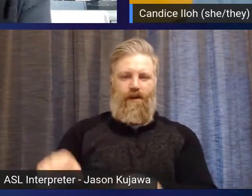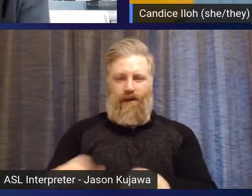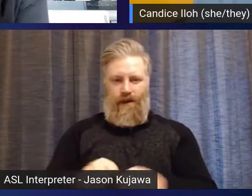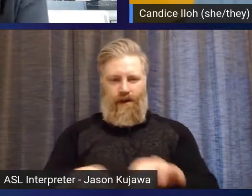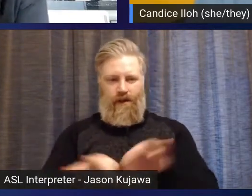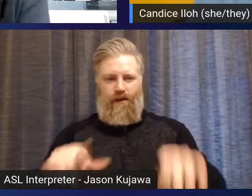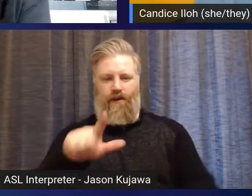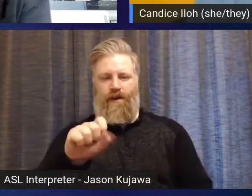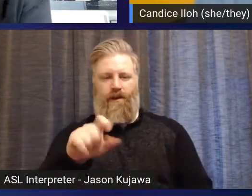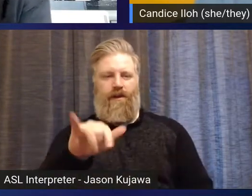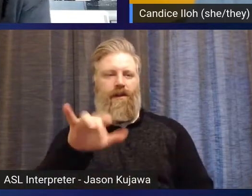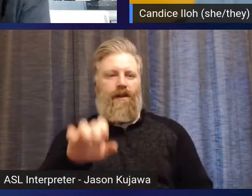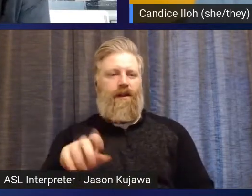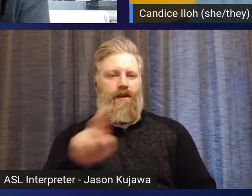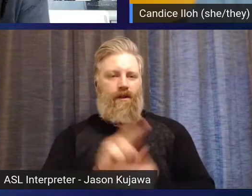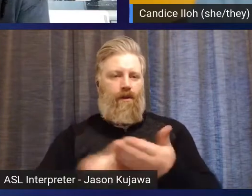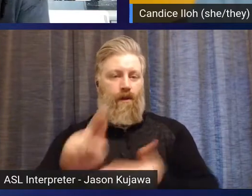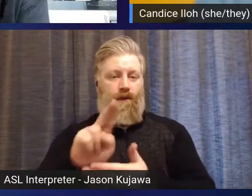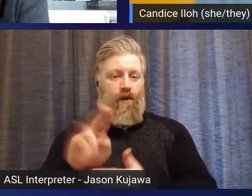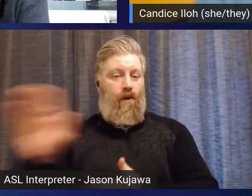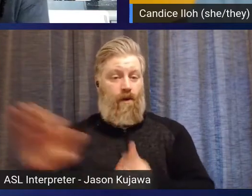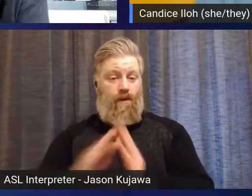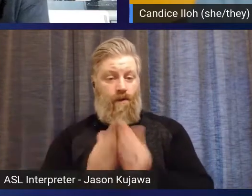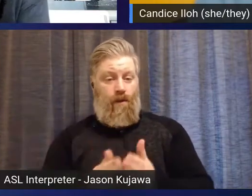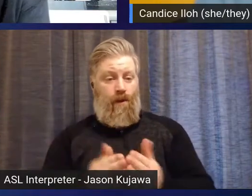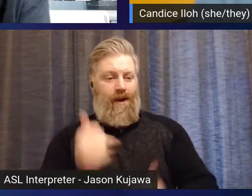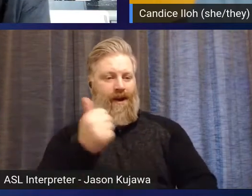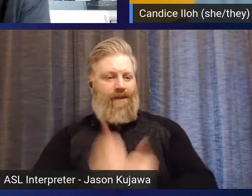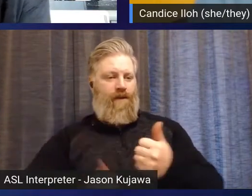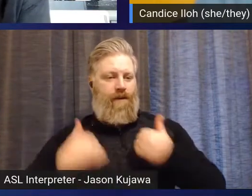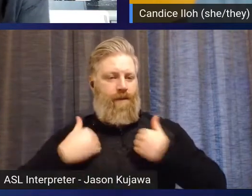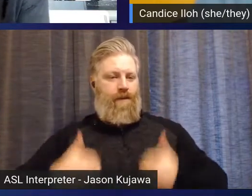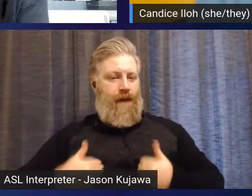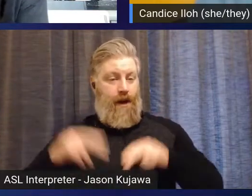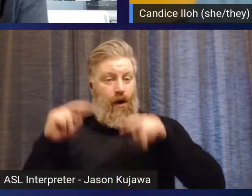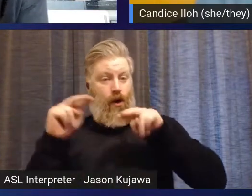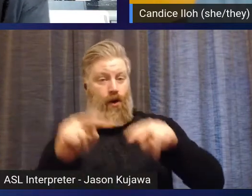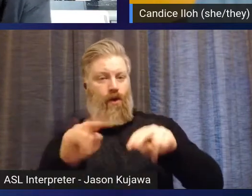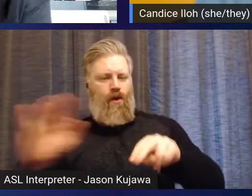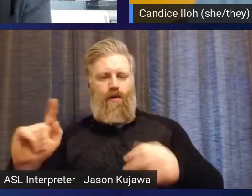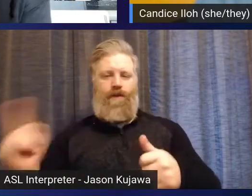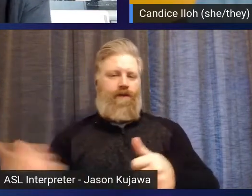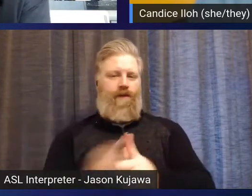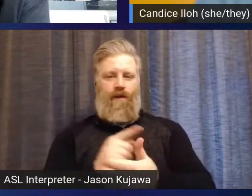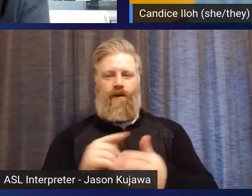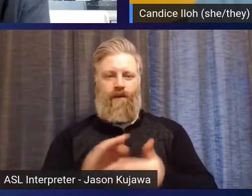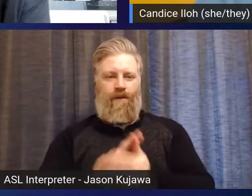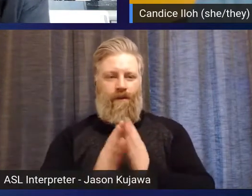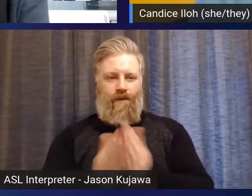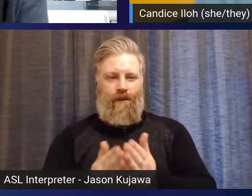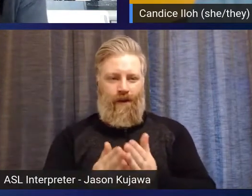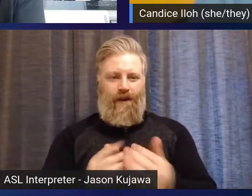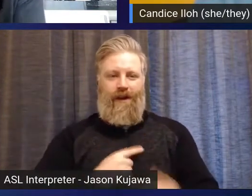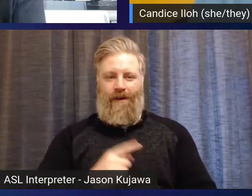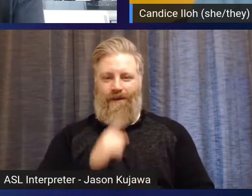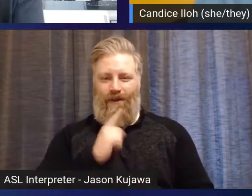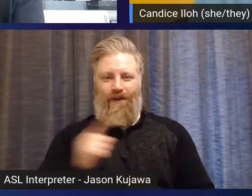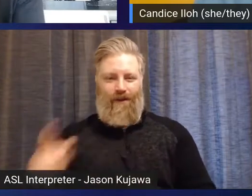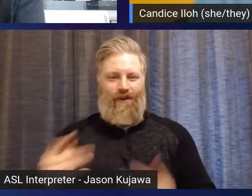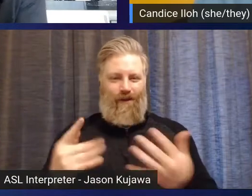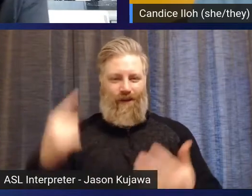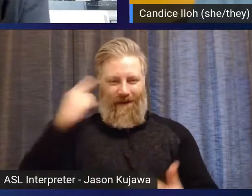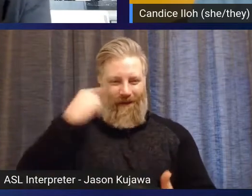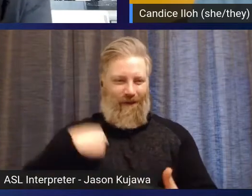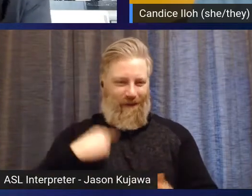Everybody Looking is her first novel. And she's probably waiting for me to crack a ridiculous joke about her because this is what we